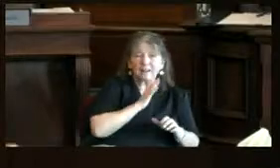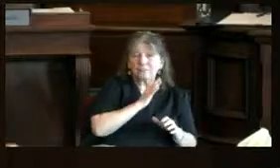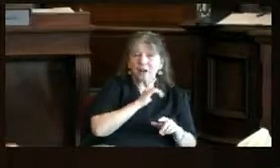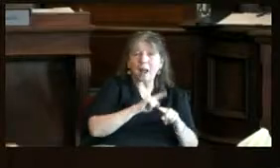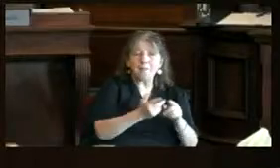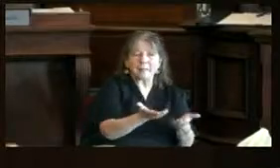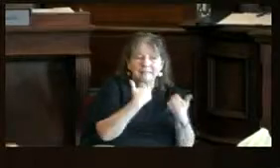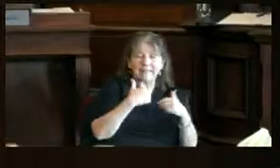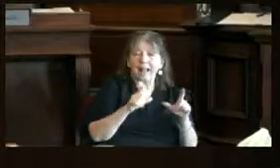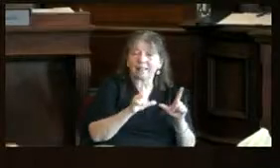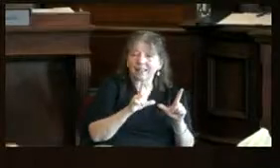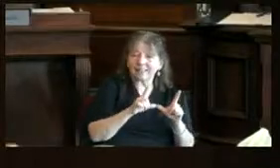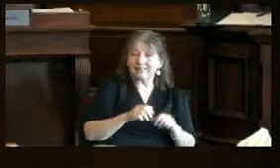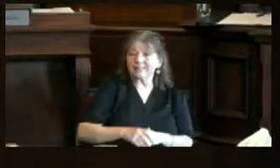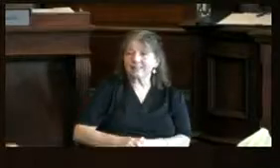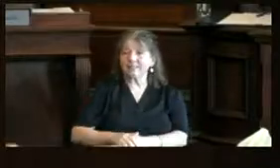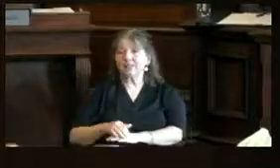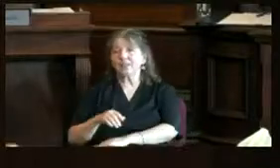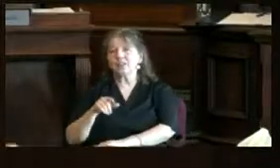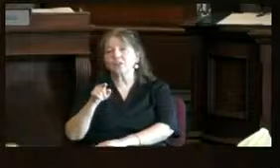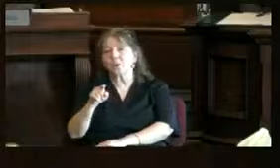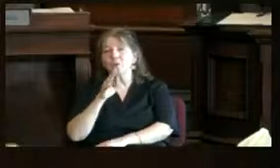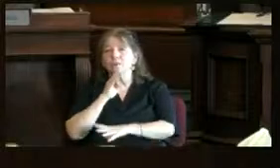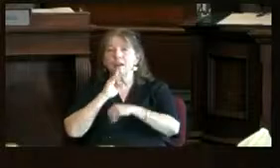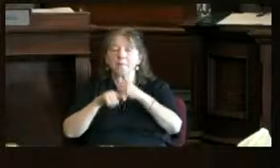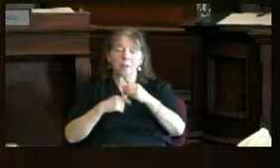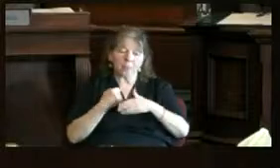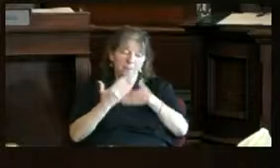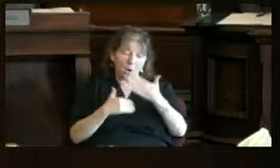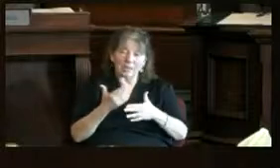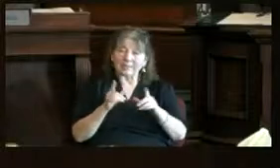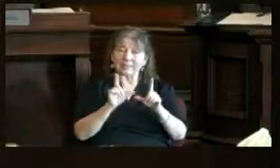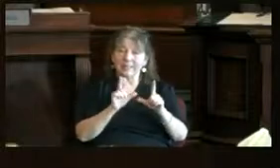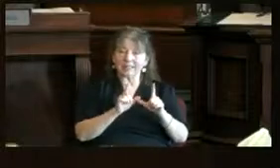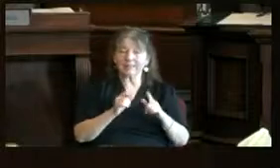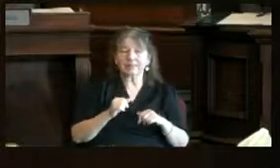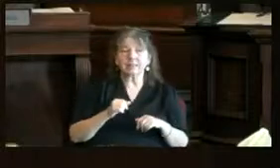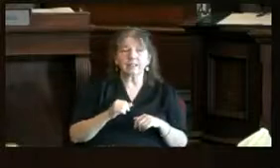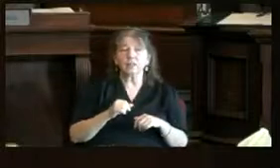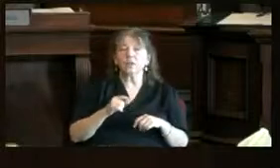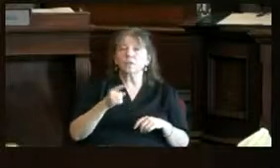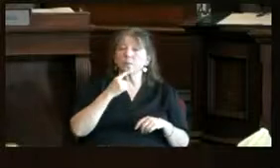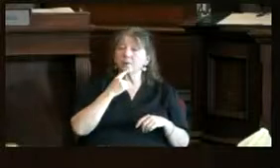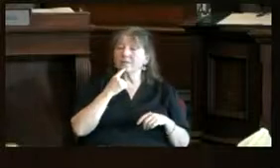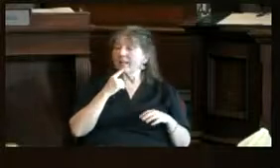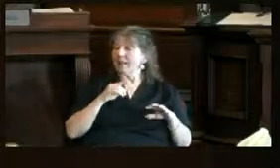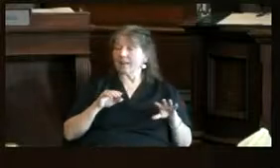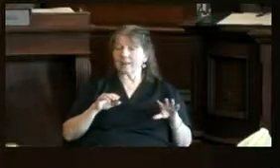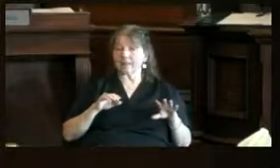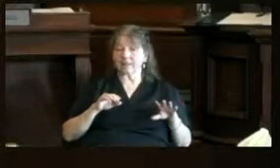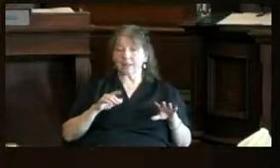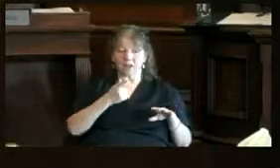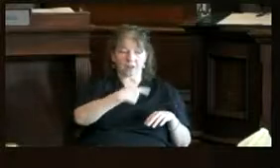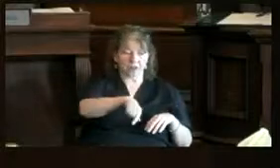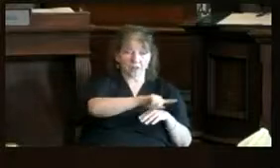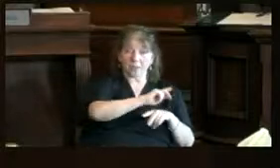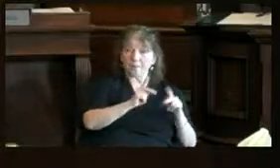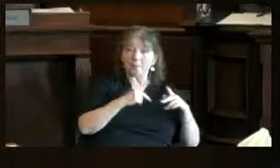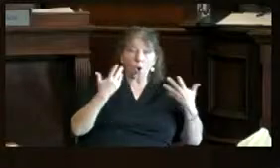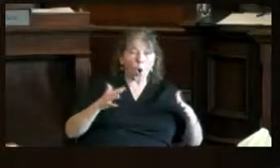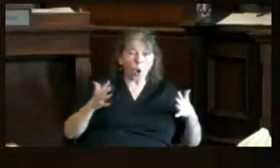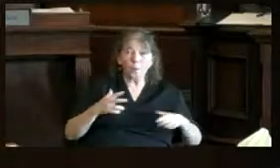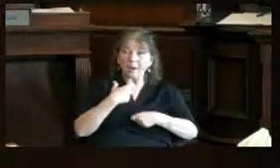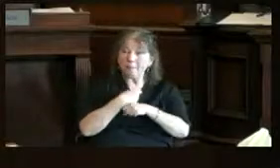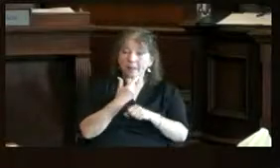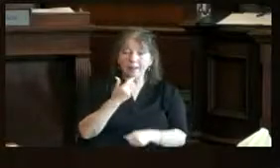about that C processor license, what you're saying is the folks that are already making gummies